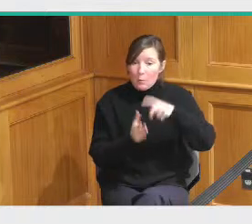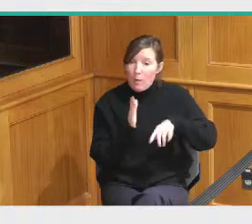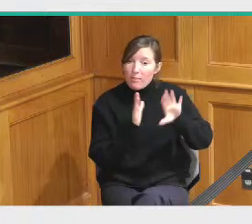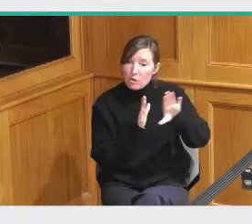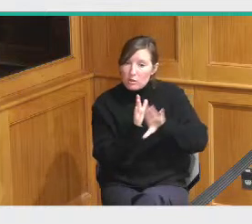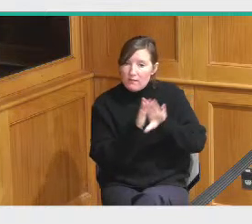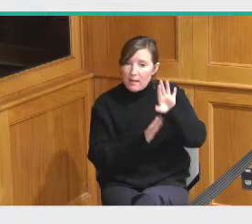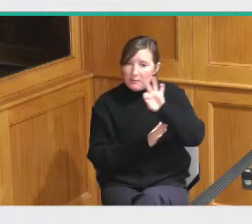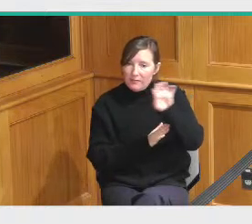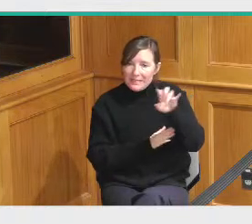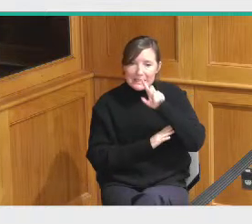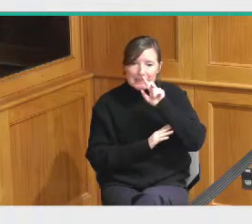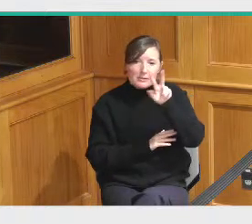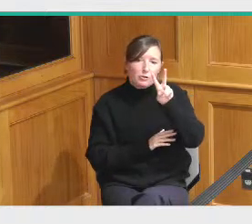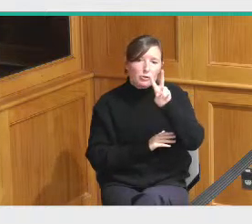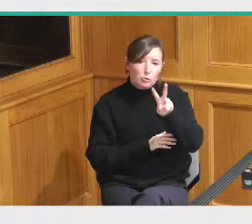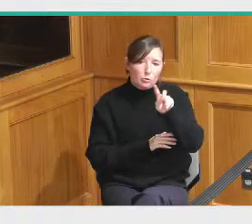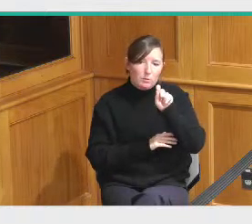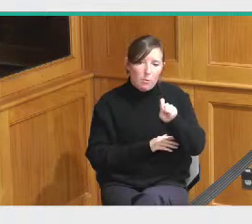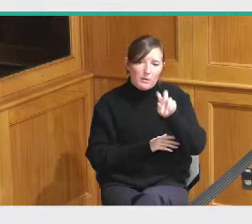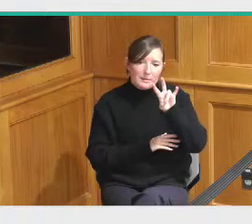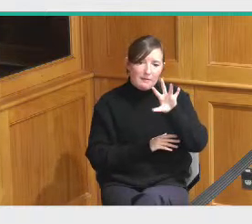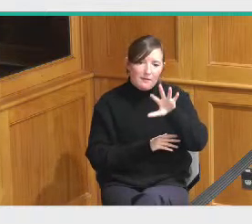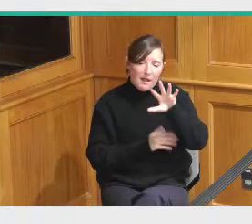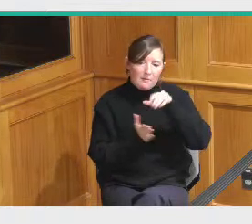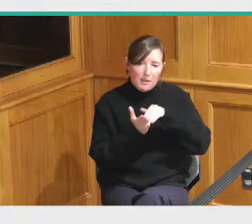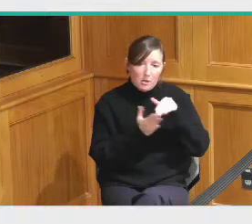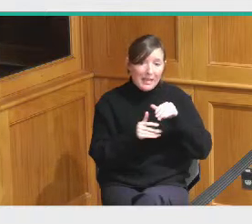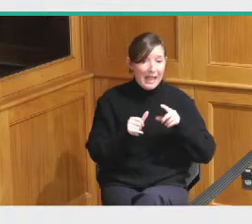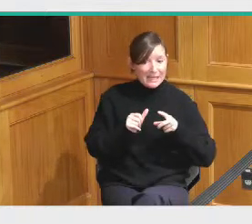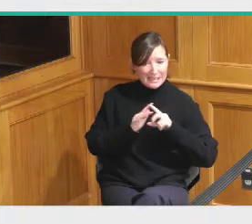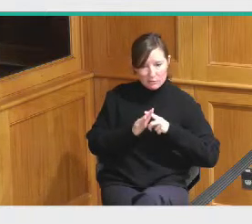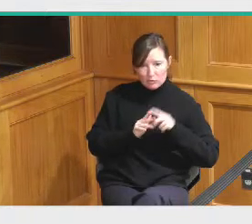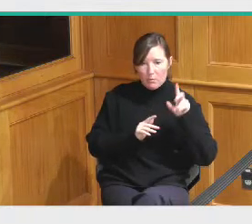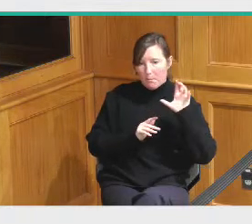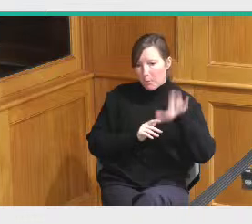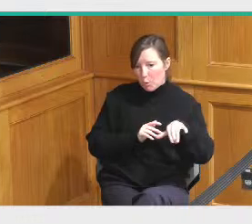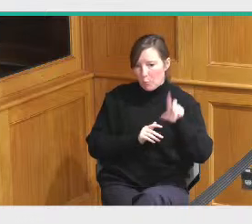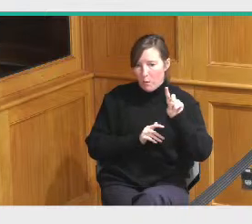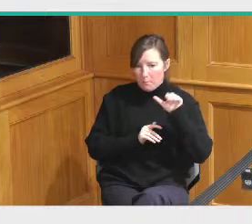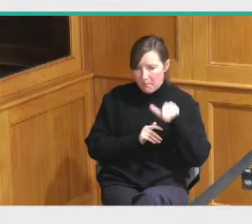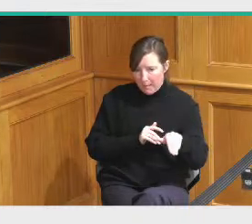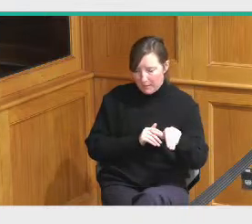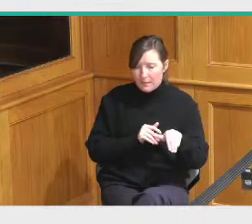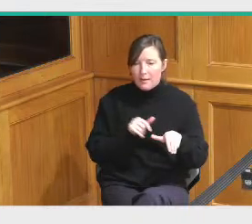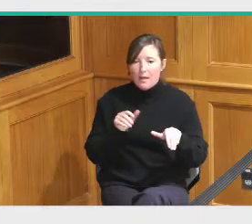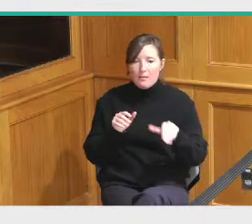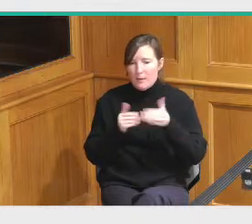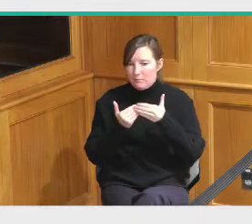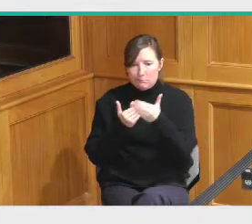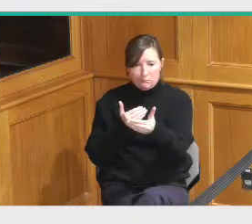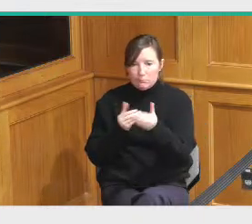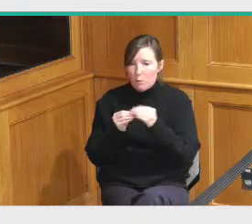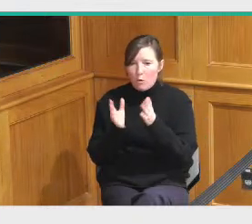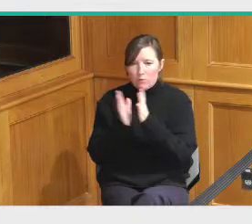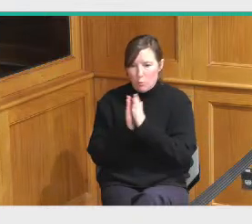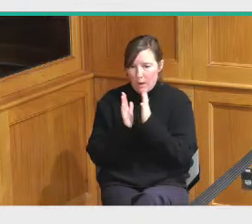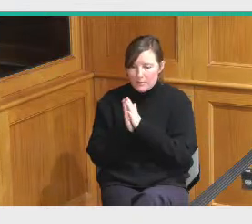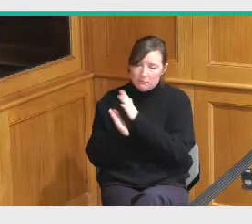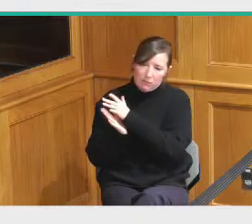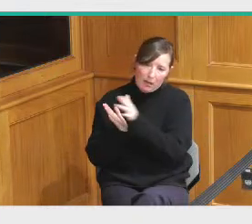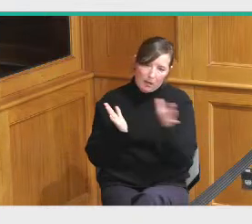at $2.75 million, which is an initial $1 million payment followed by draw requests throughout the project.